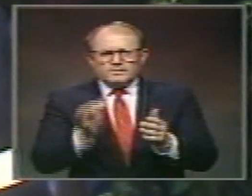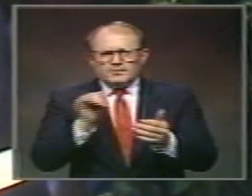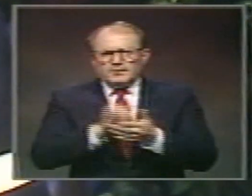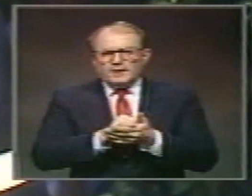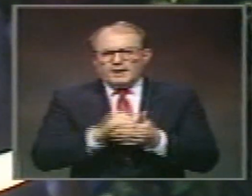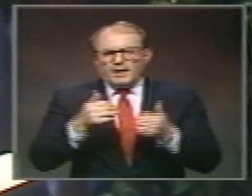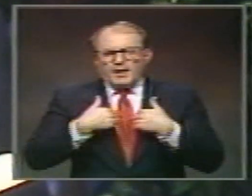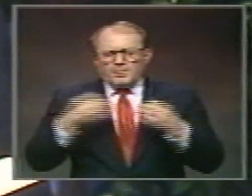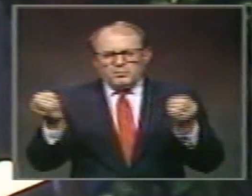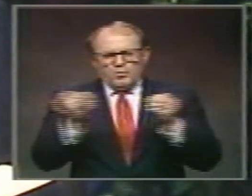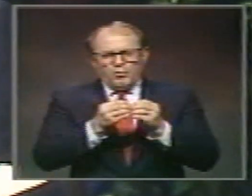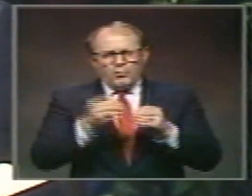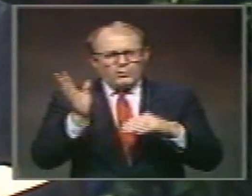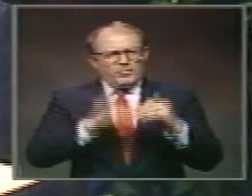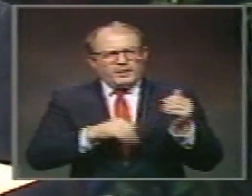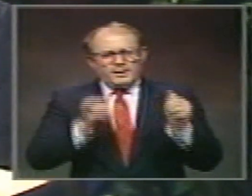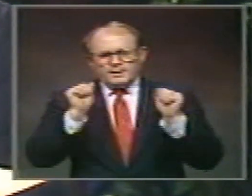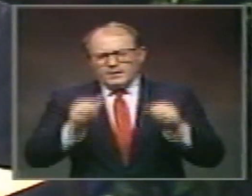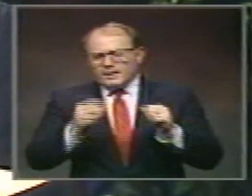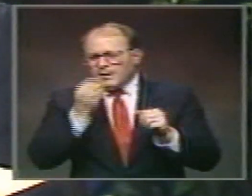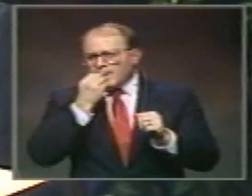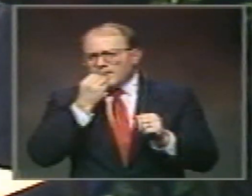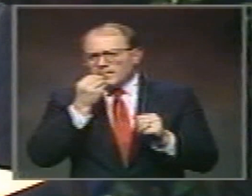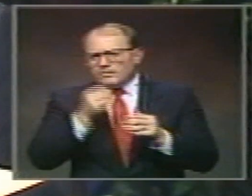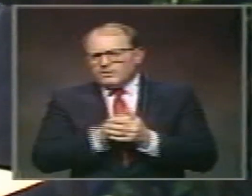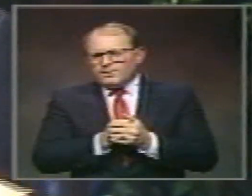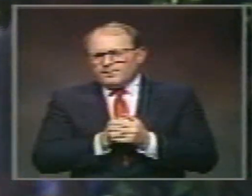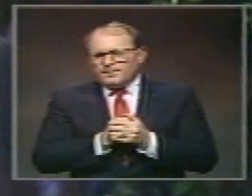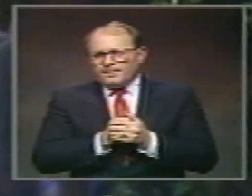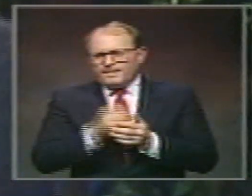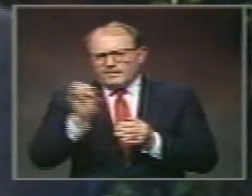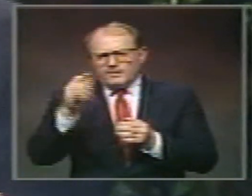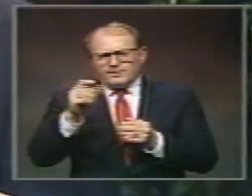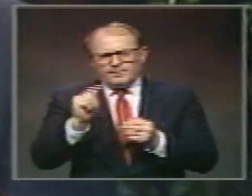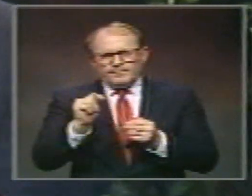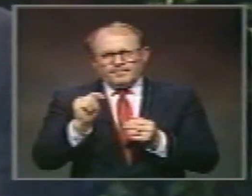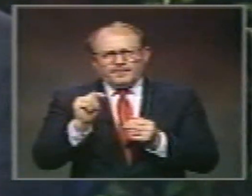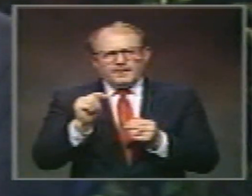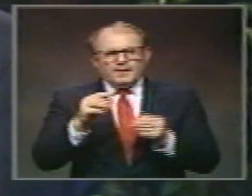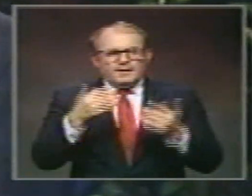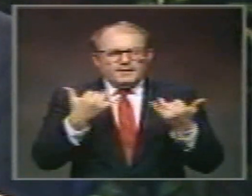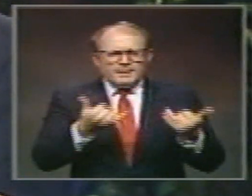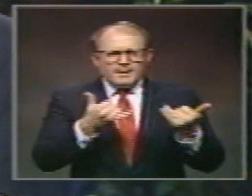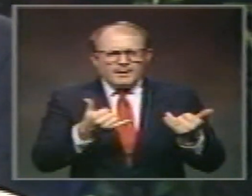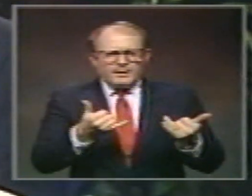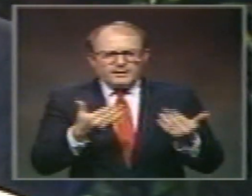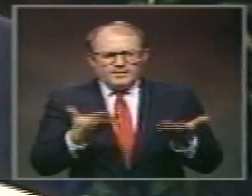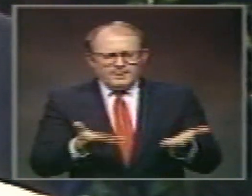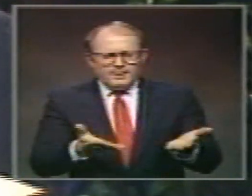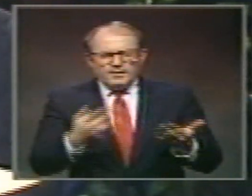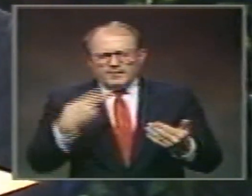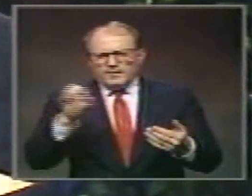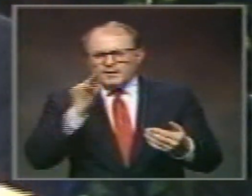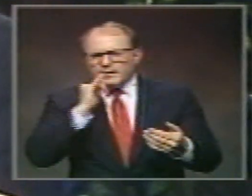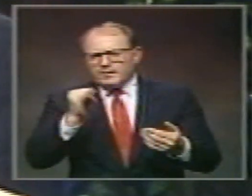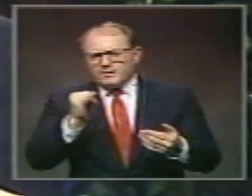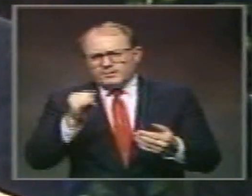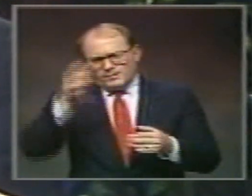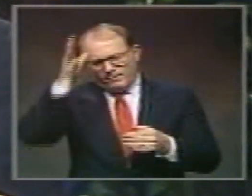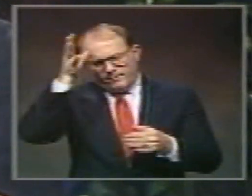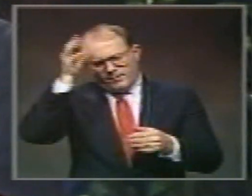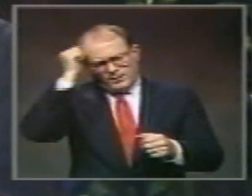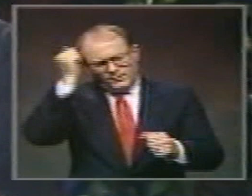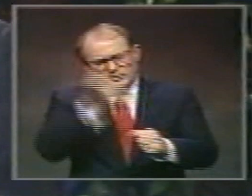had more than they could eat on their table. And here he is, his father's son, starving to